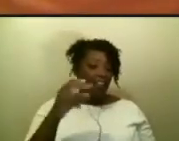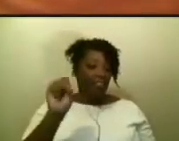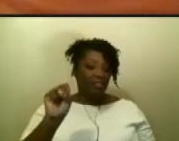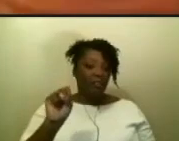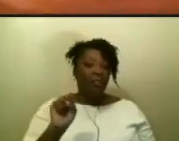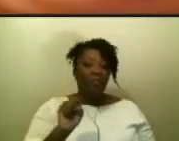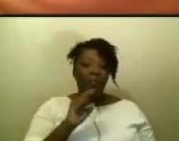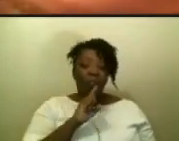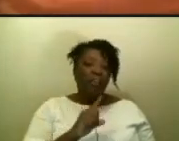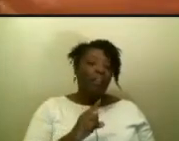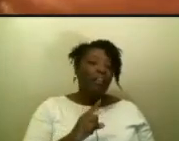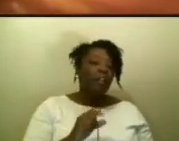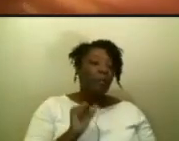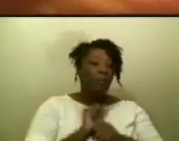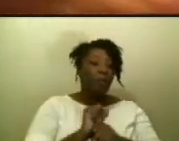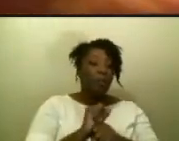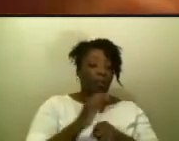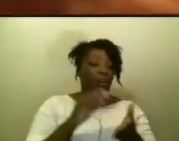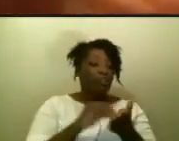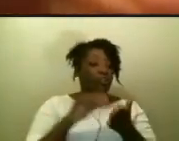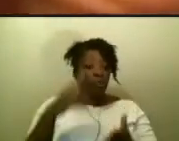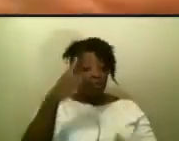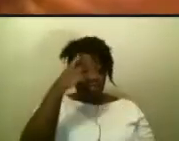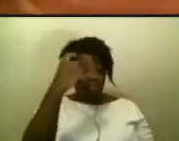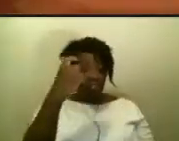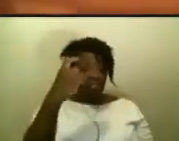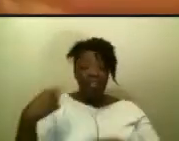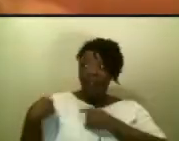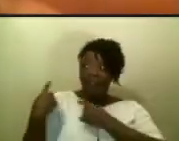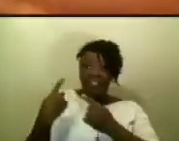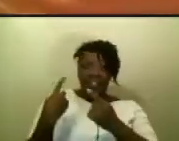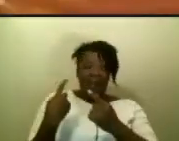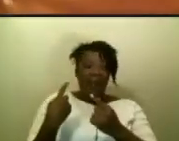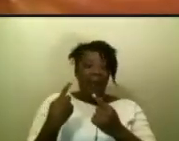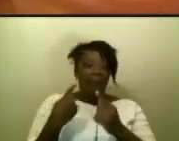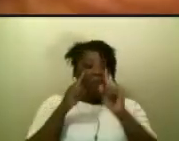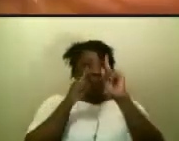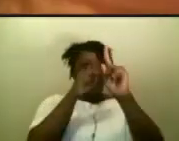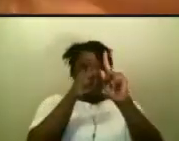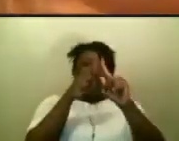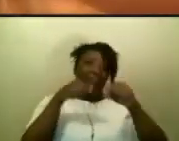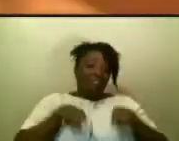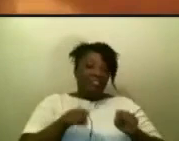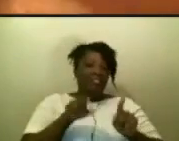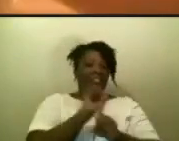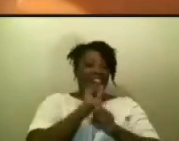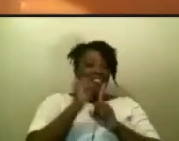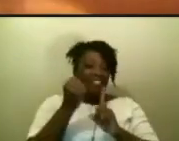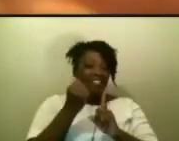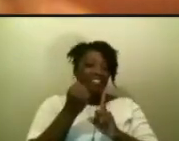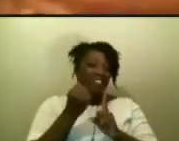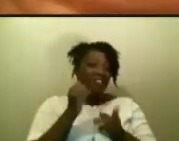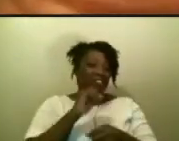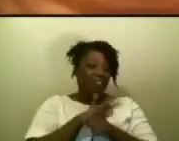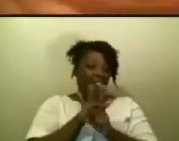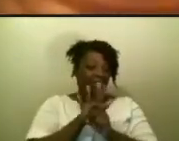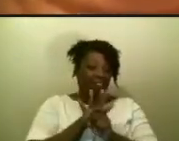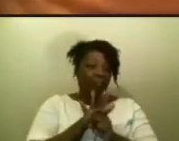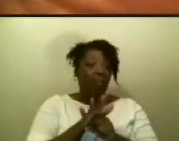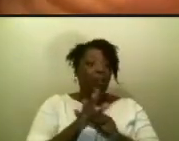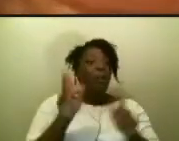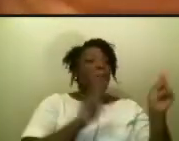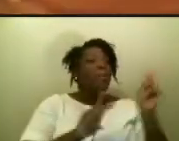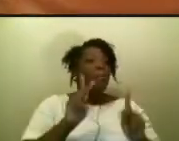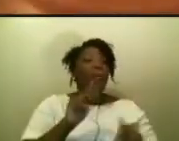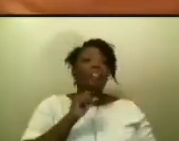So one of our big projects that we've been doing in the midst of this pandemic is we've been trying to raise funds for undocumented